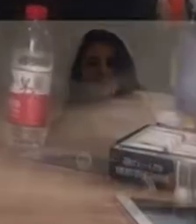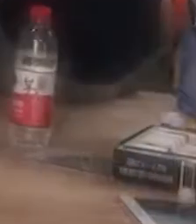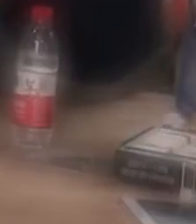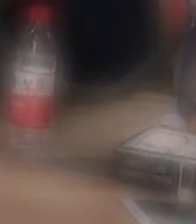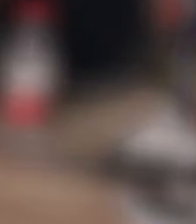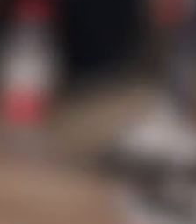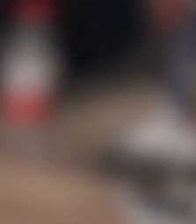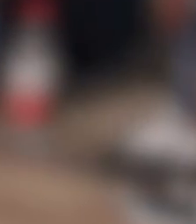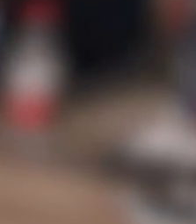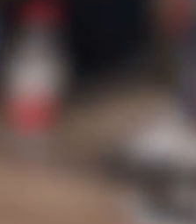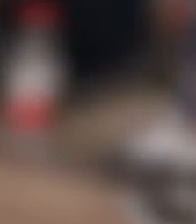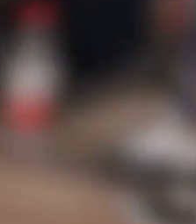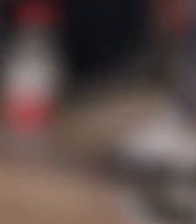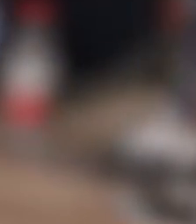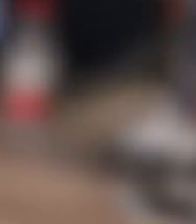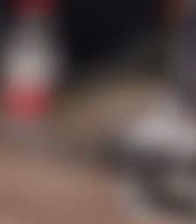impact?